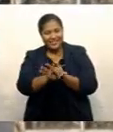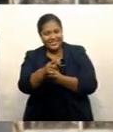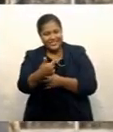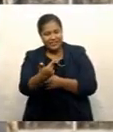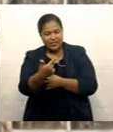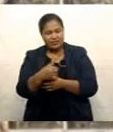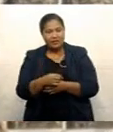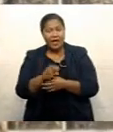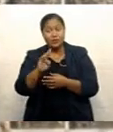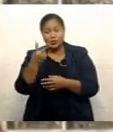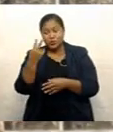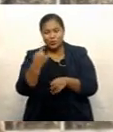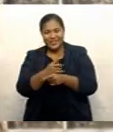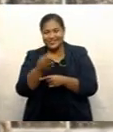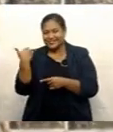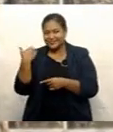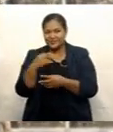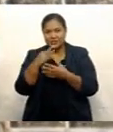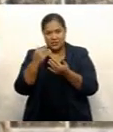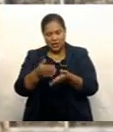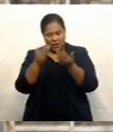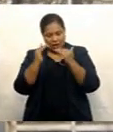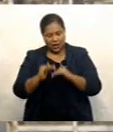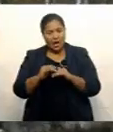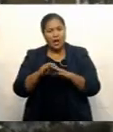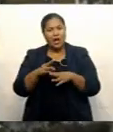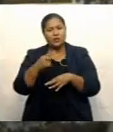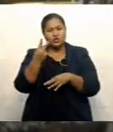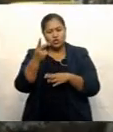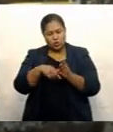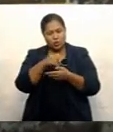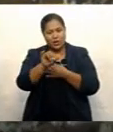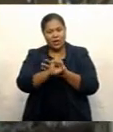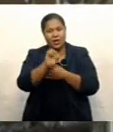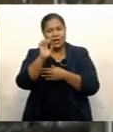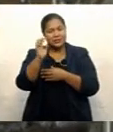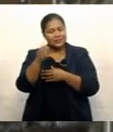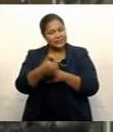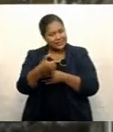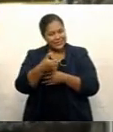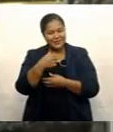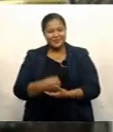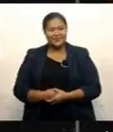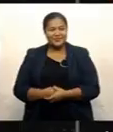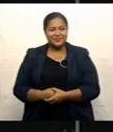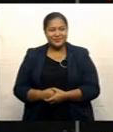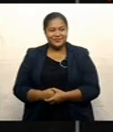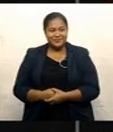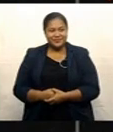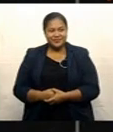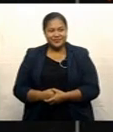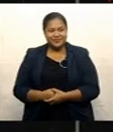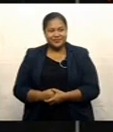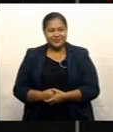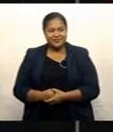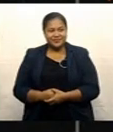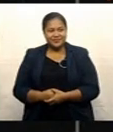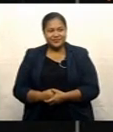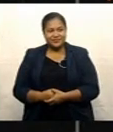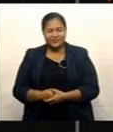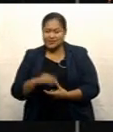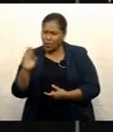2 weeks ago, it was again moved up to June 16. Eleanor Turangaivu, FBC News. All